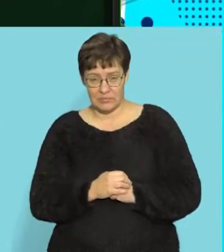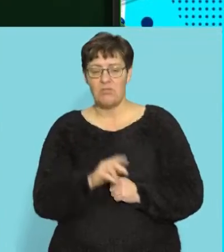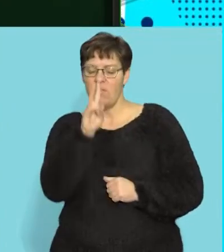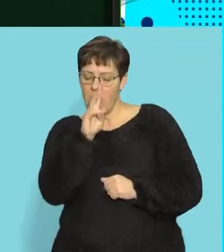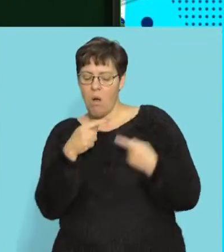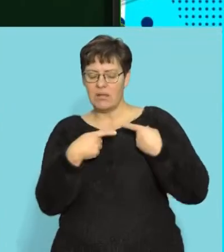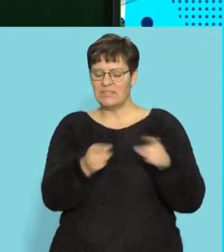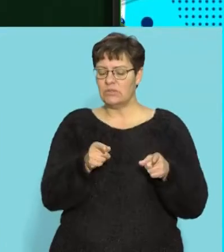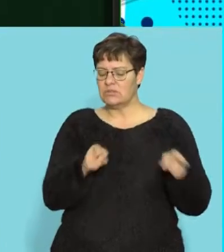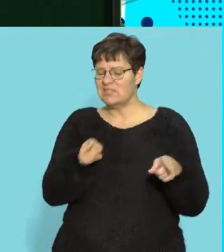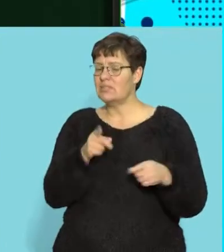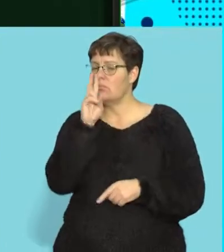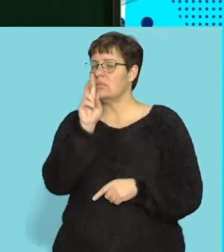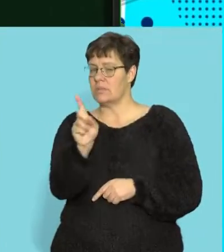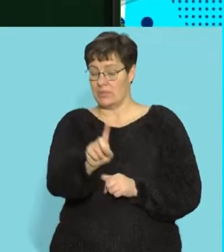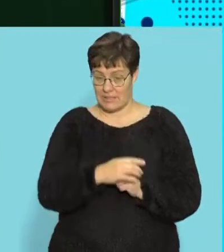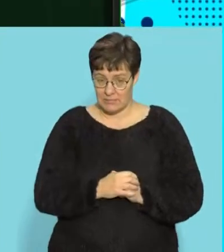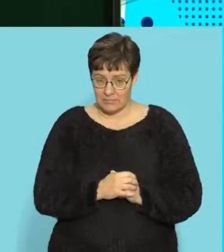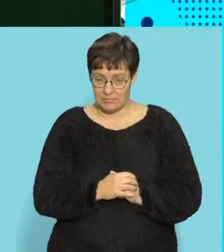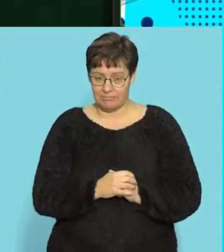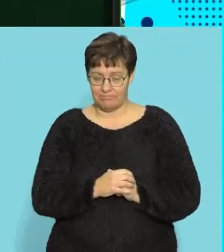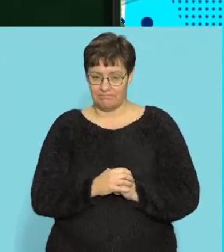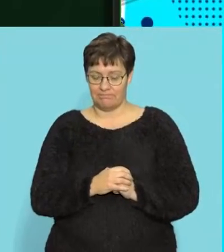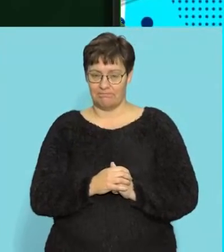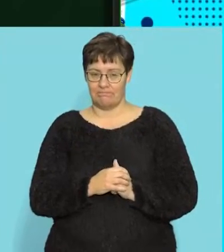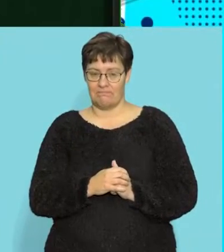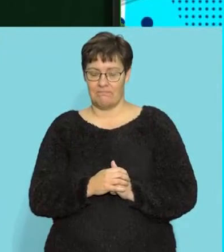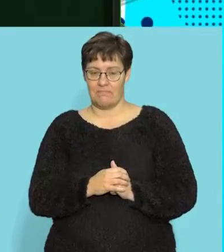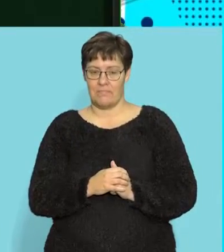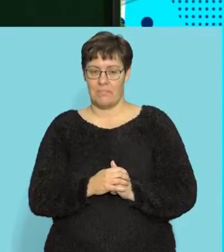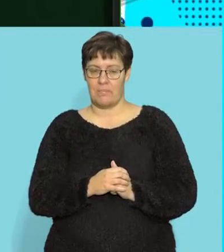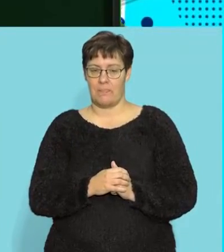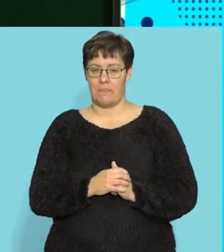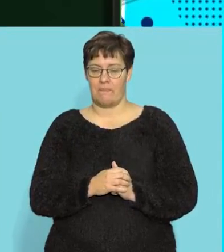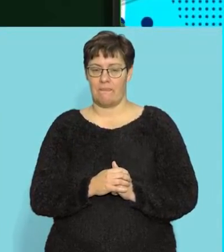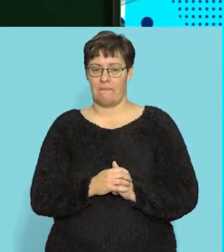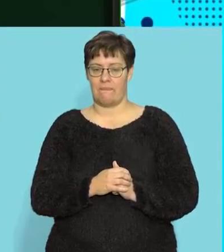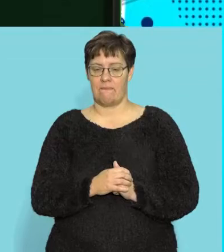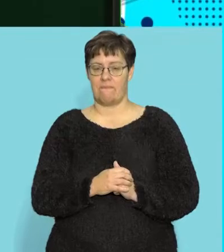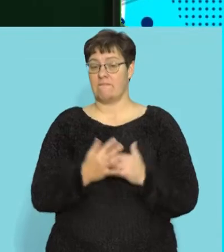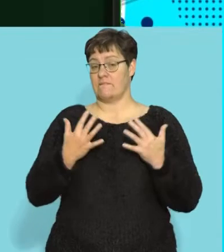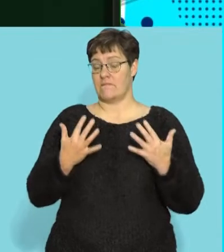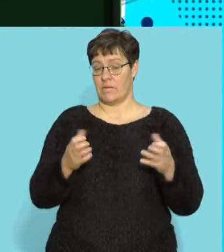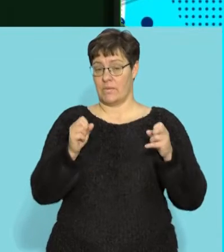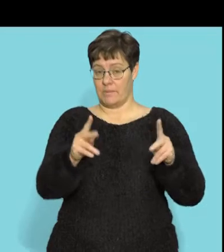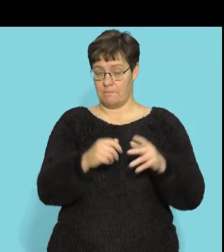battery. So in this case, we do take into account the internal resistance of the source.